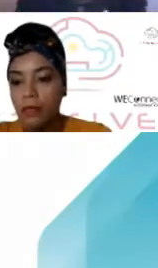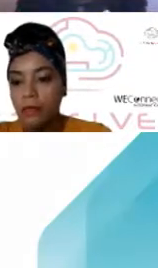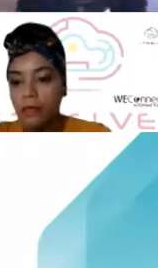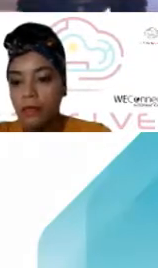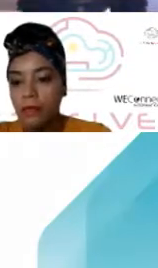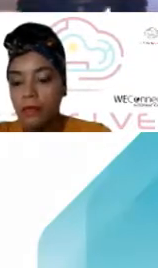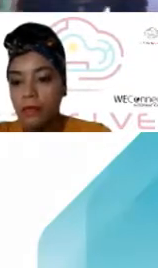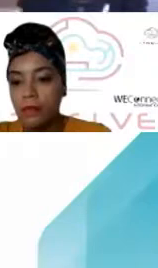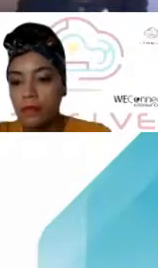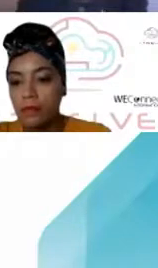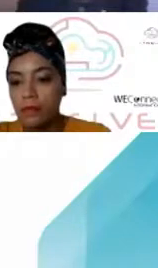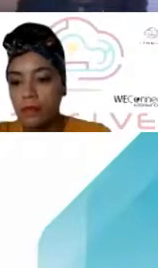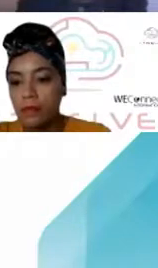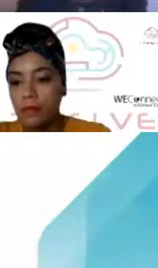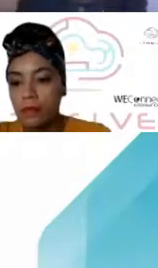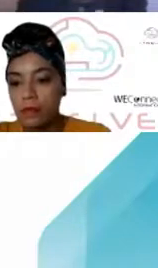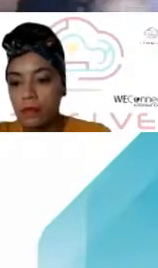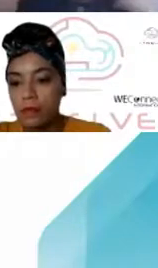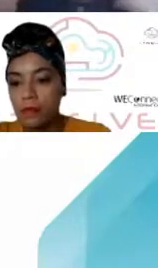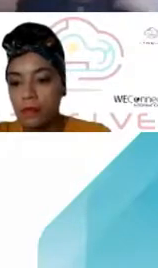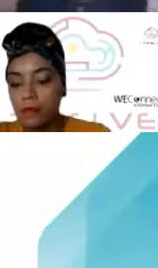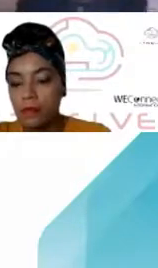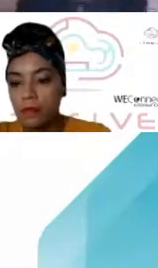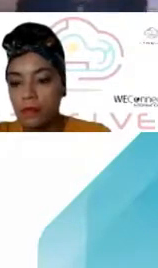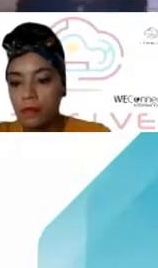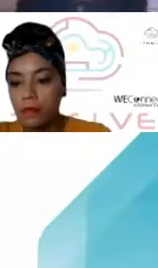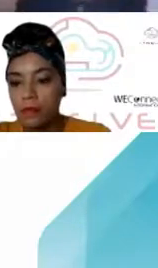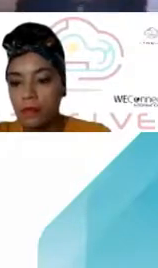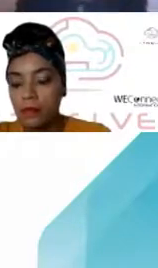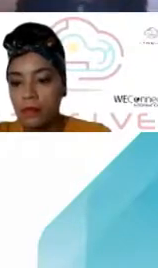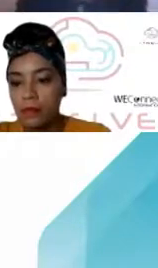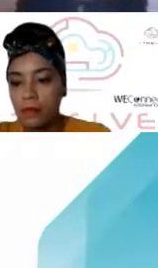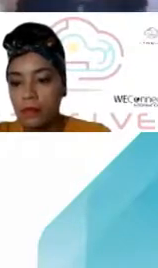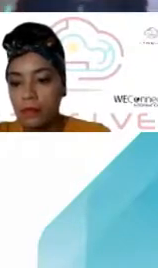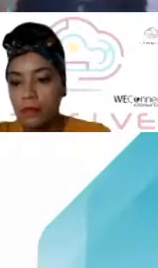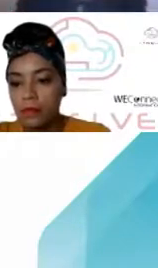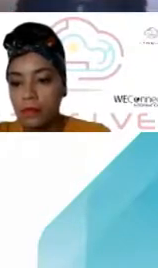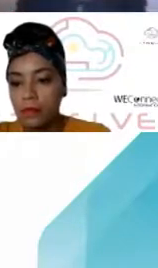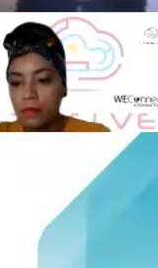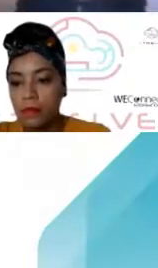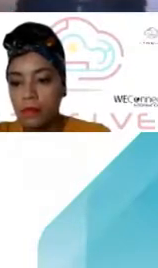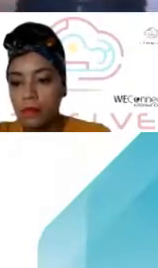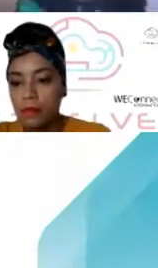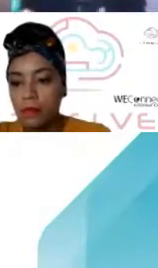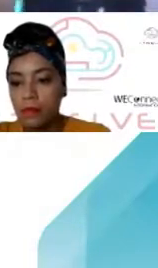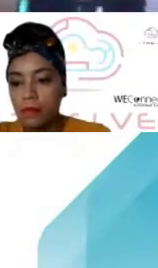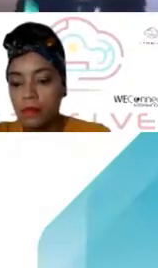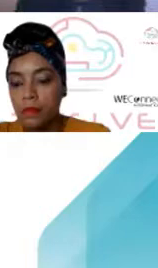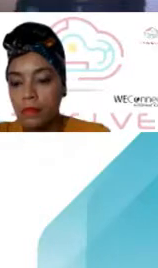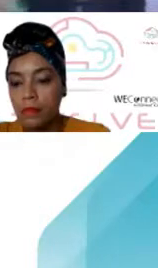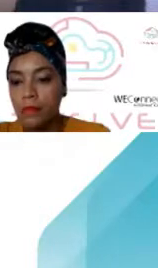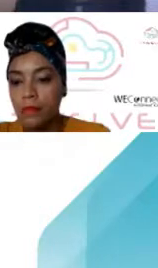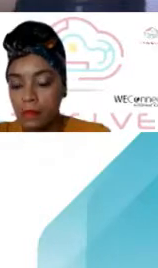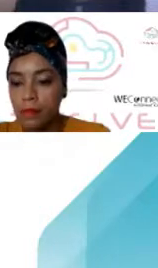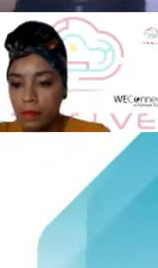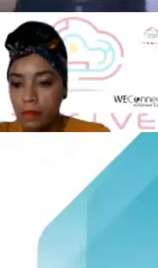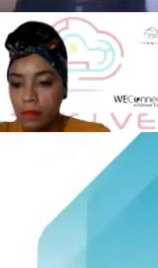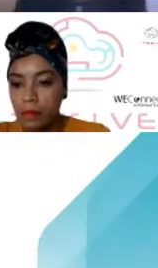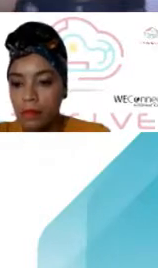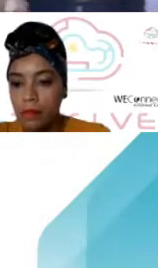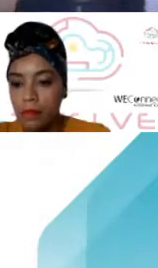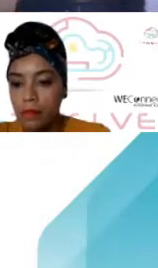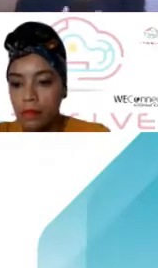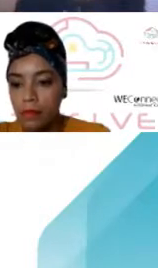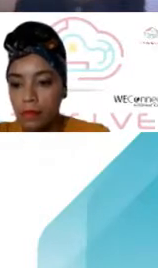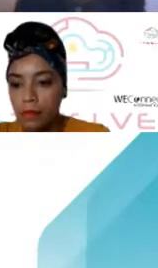that a lot of people think that some of these funding is just for companies that have been operating